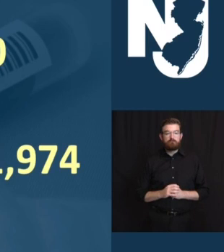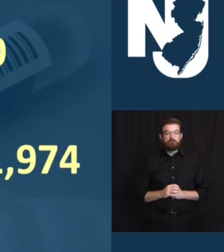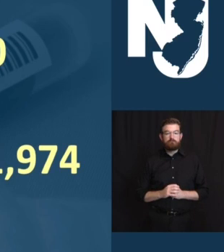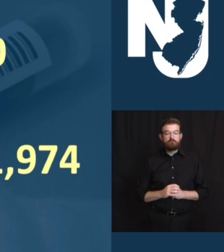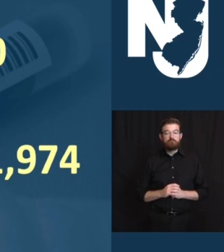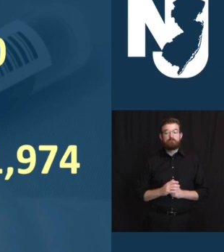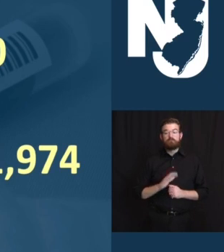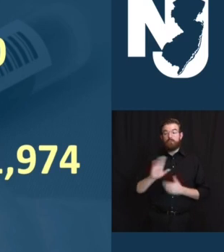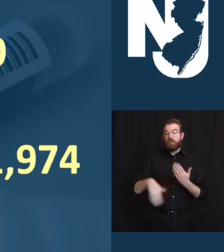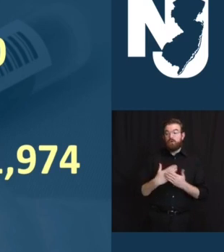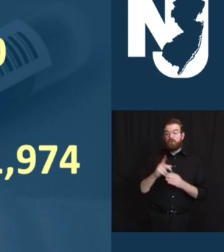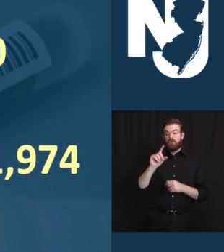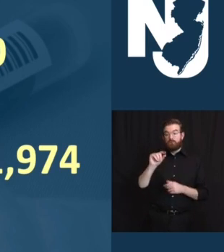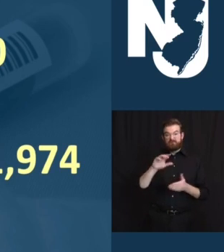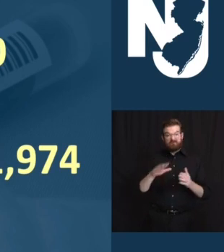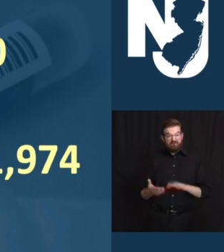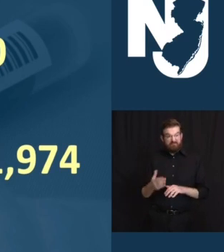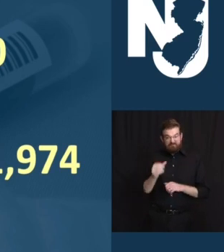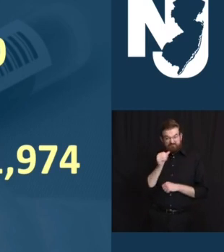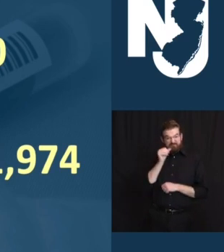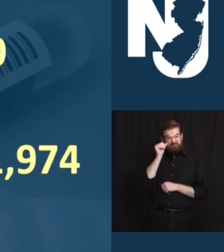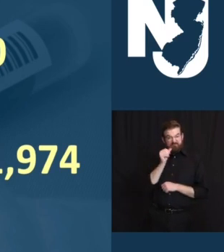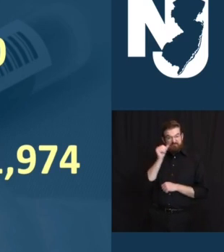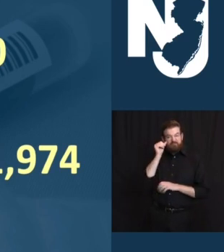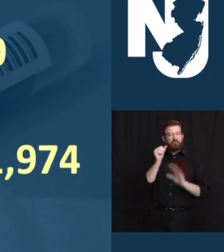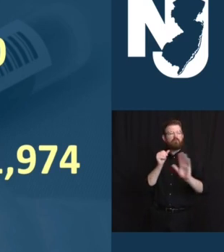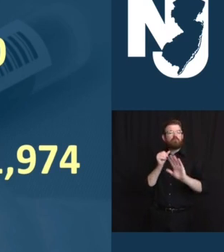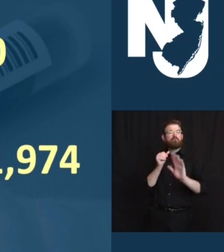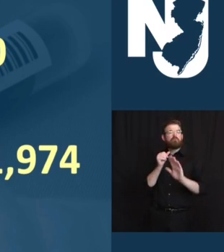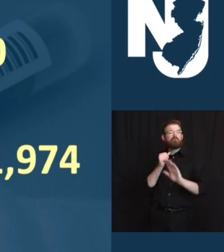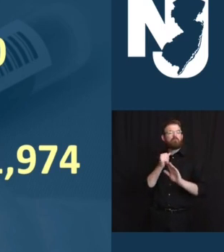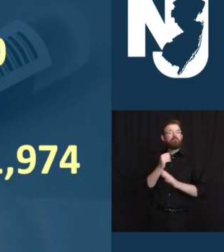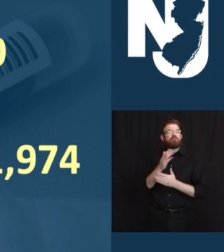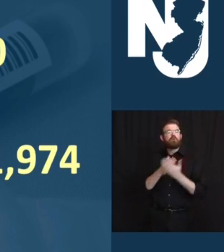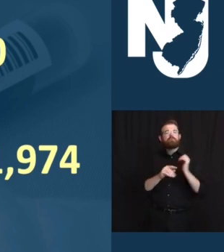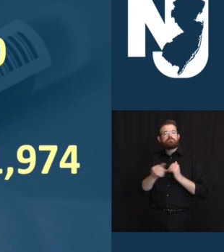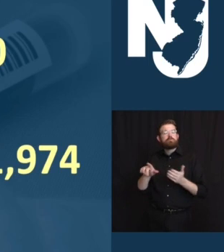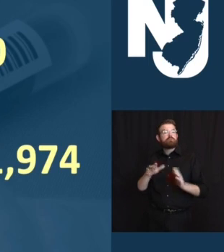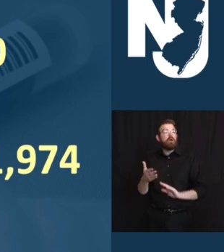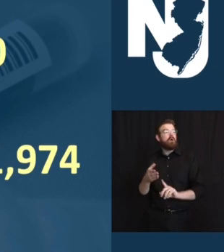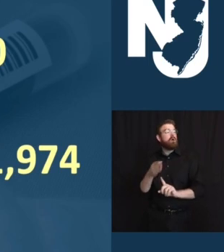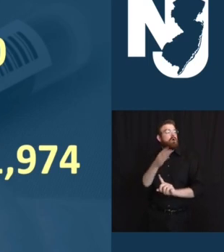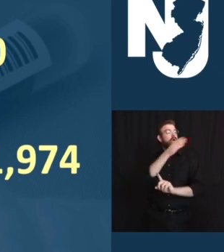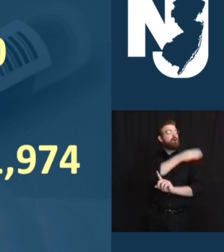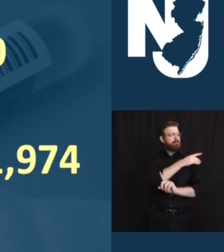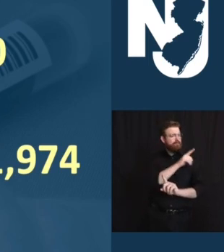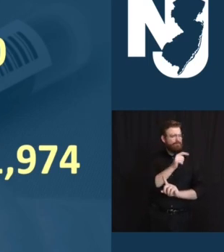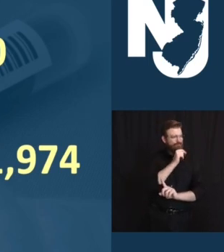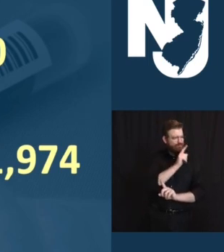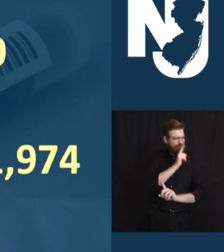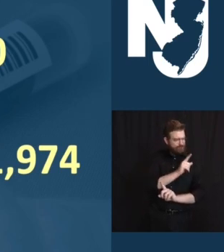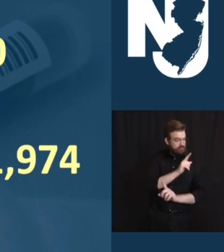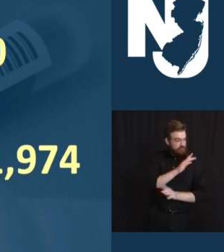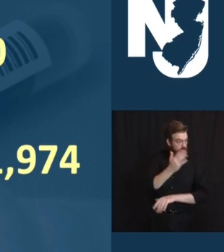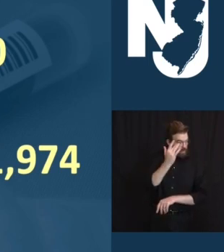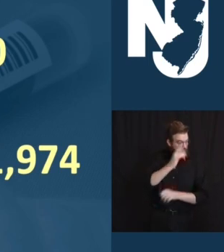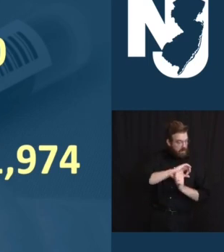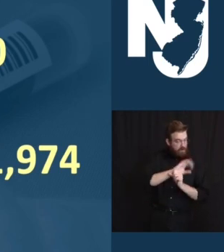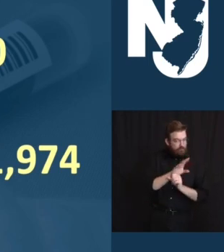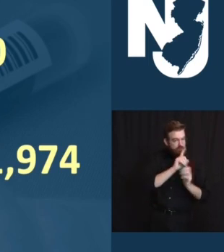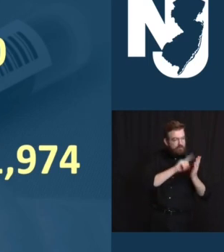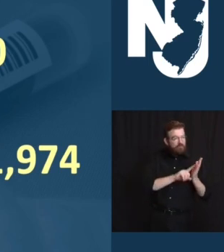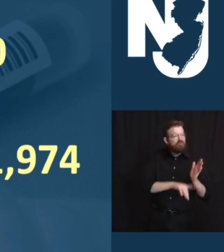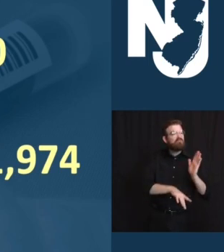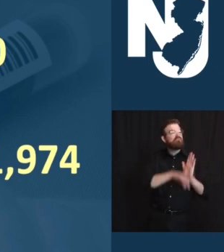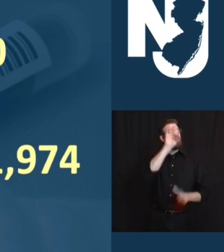some time ago and are only today being added to the confirmed count. Again, I pride, and we should all take pride in the